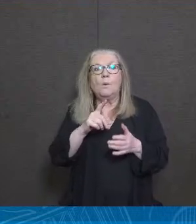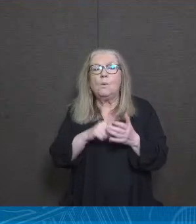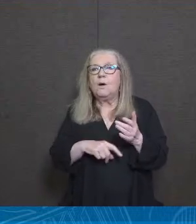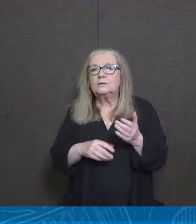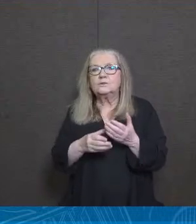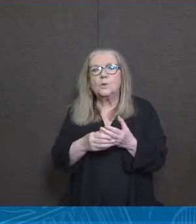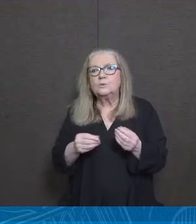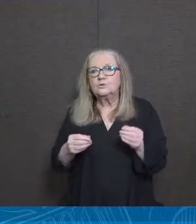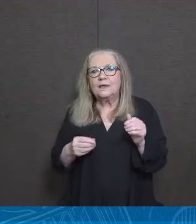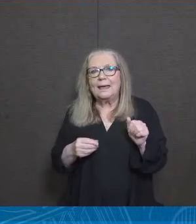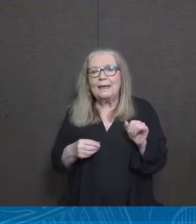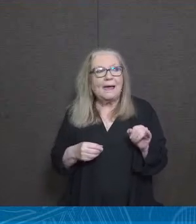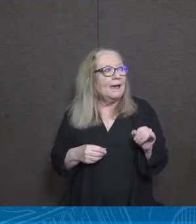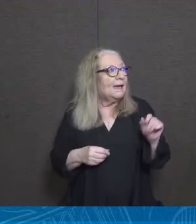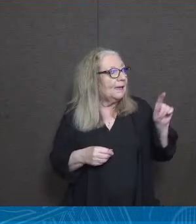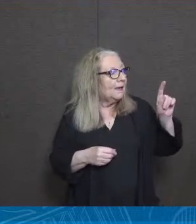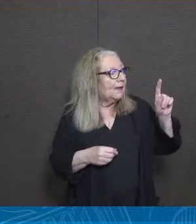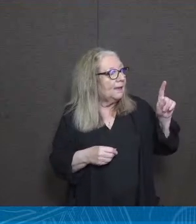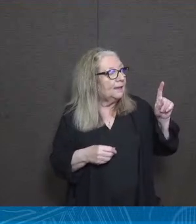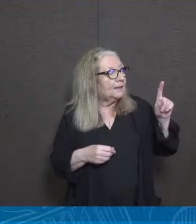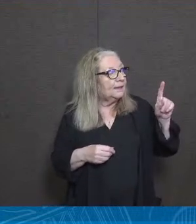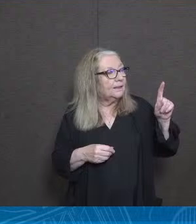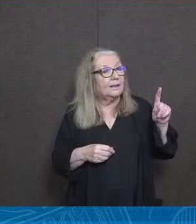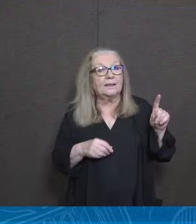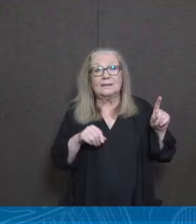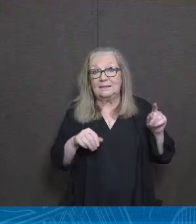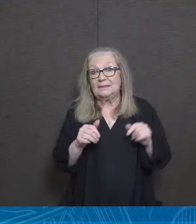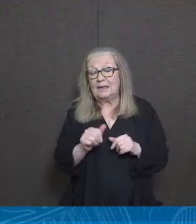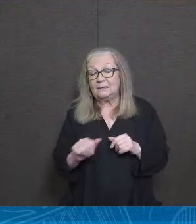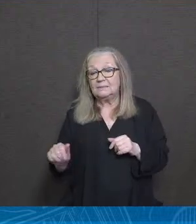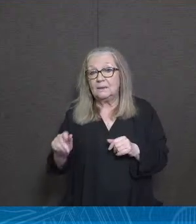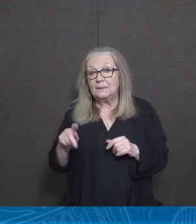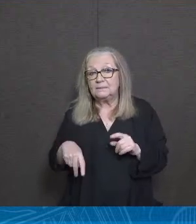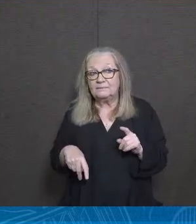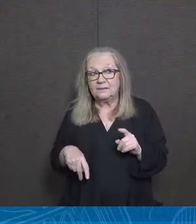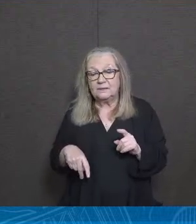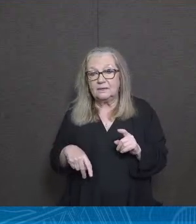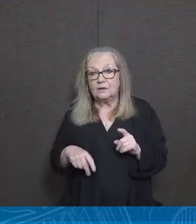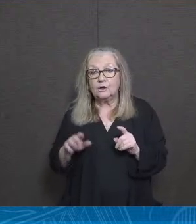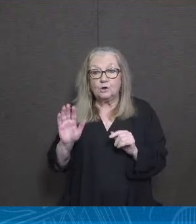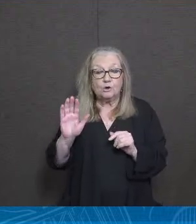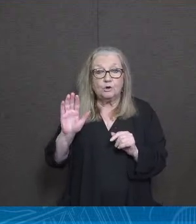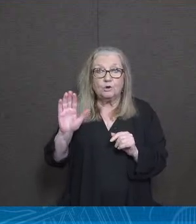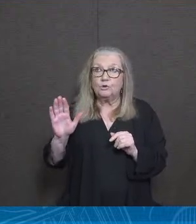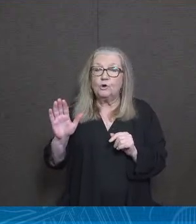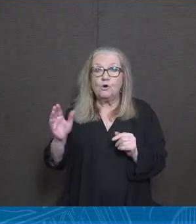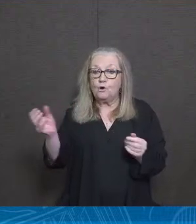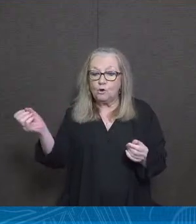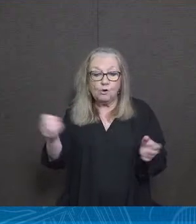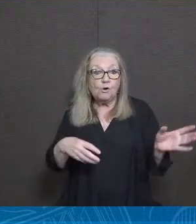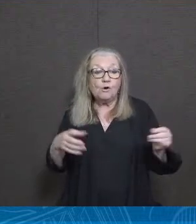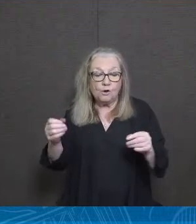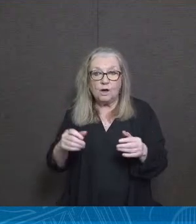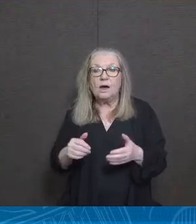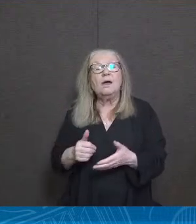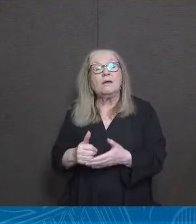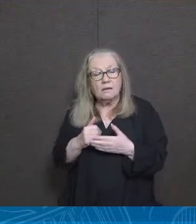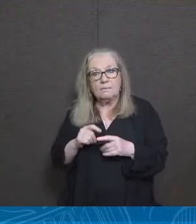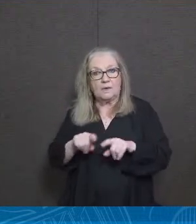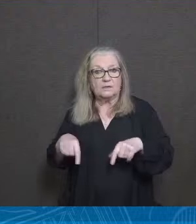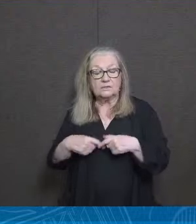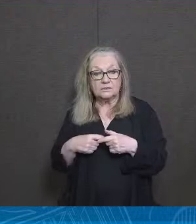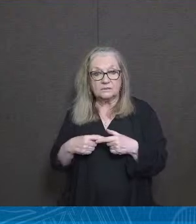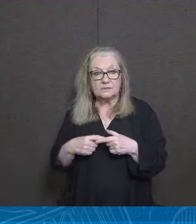for disaster risk reduction in Asia Pacific? Your input will help us to really